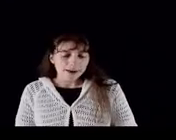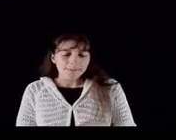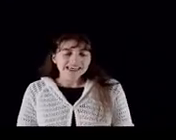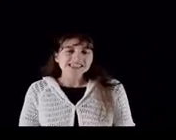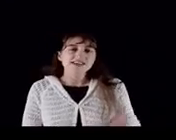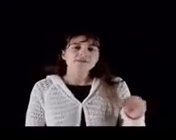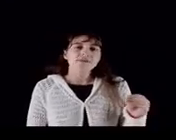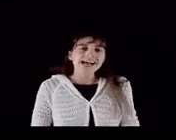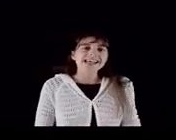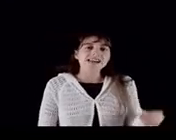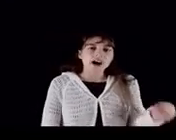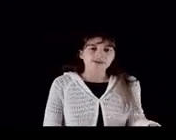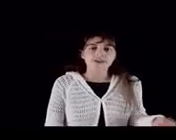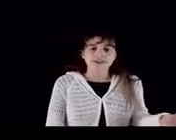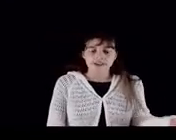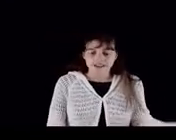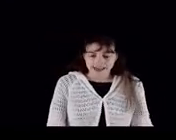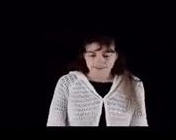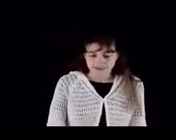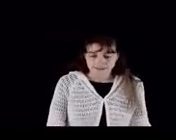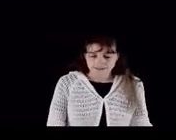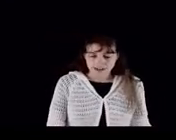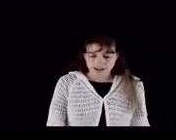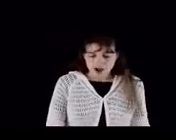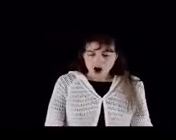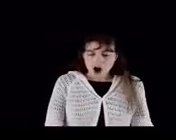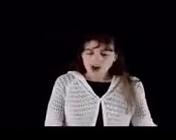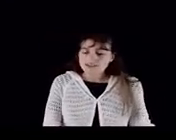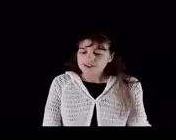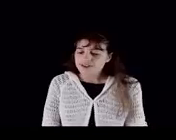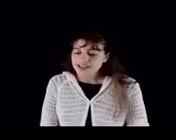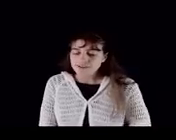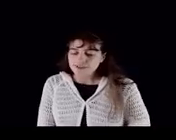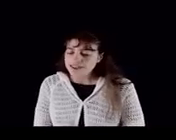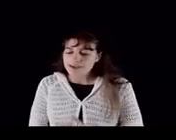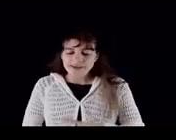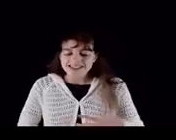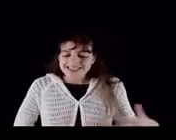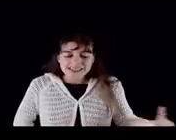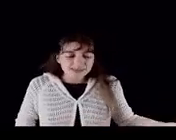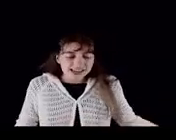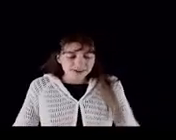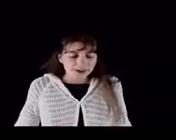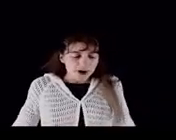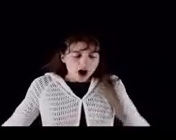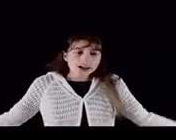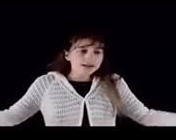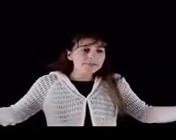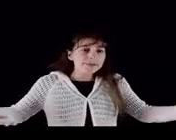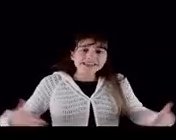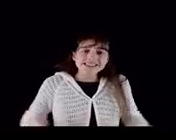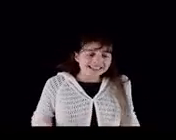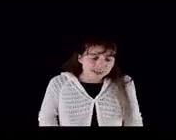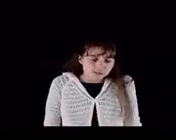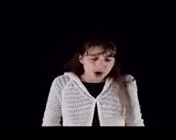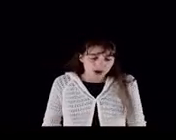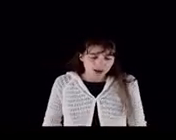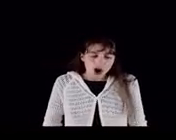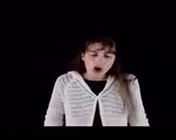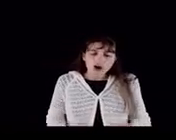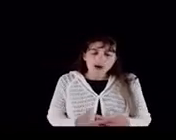the means of lighting other lamps. Amen. Our sphere of influence may seem narrow, our abilities